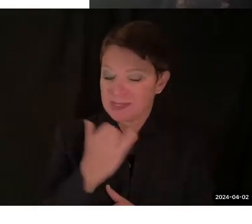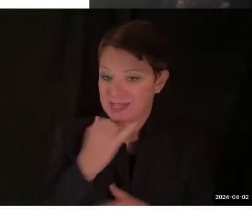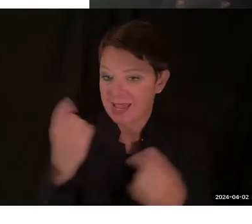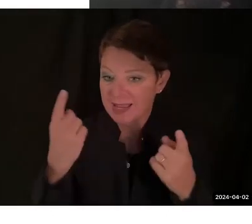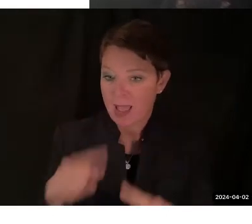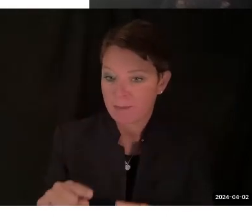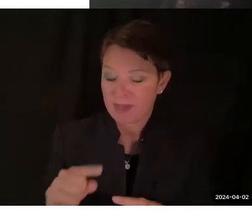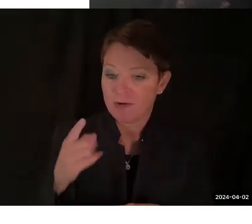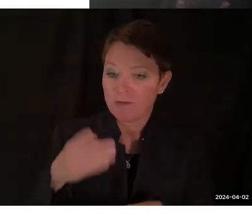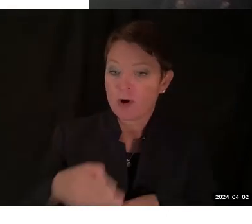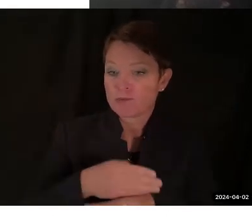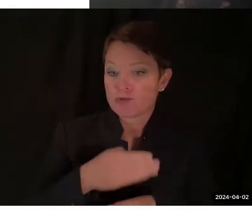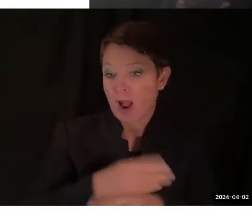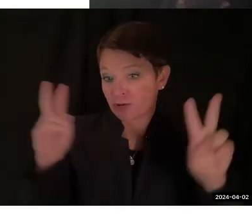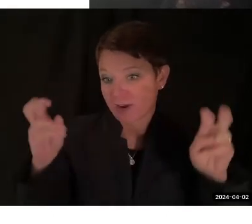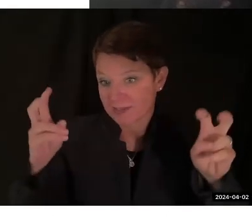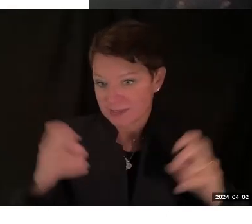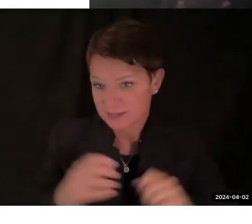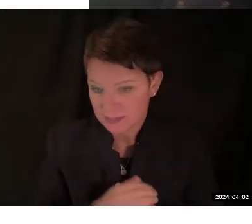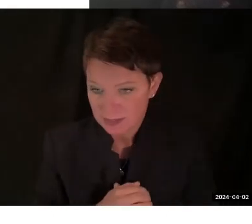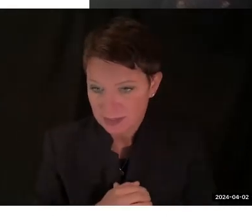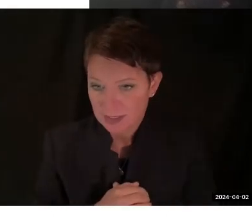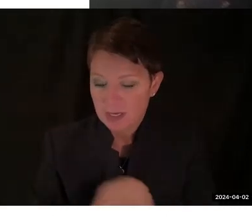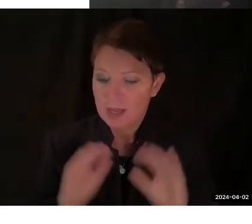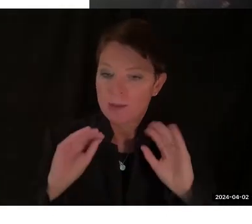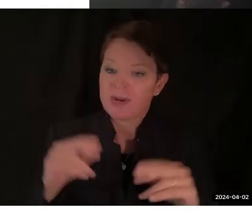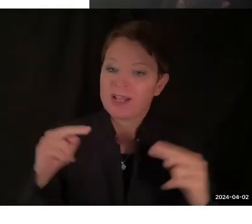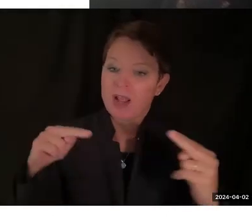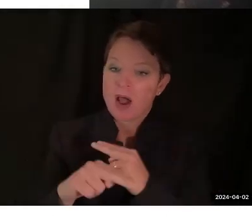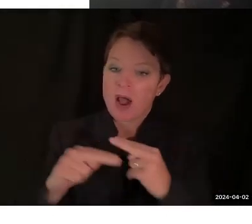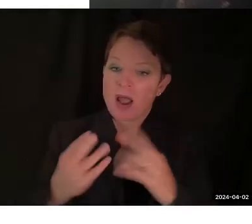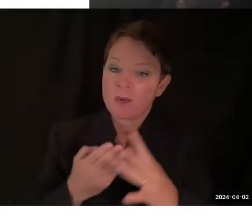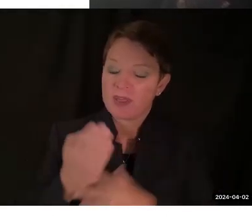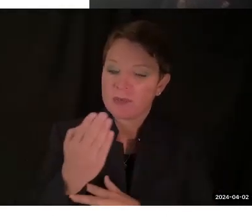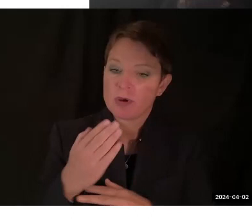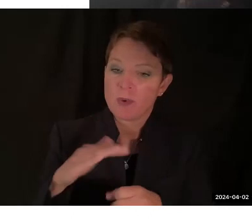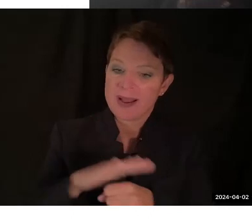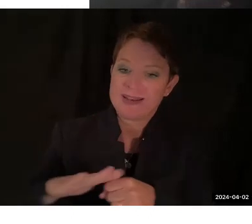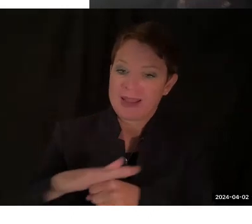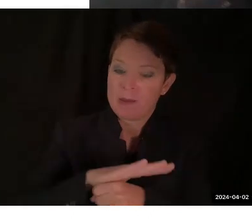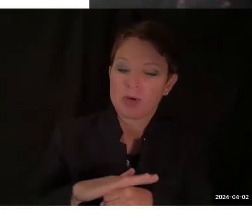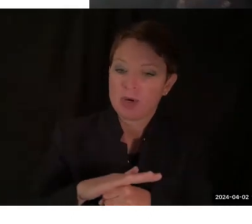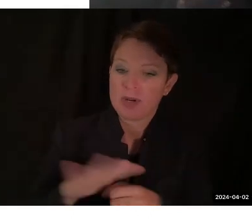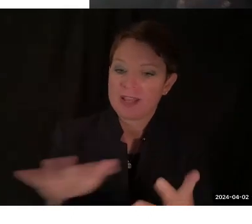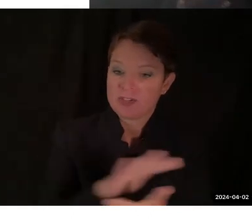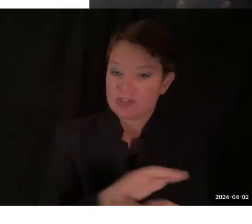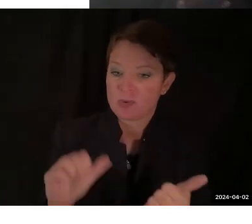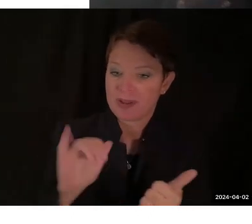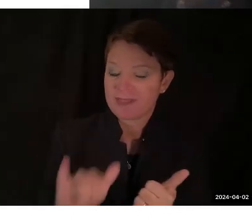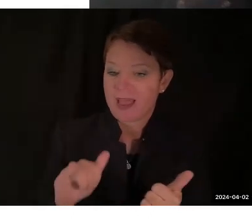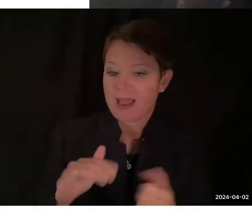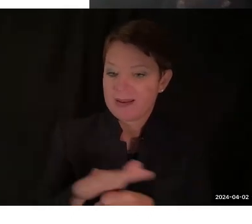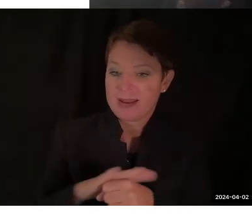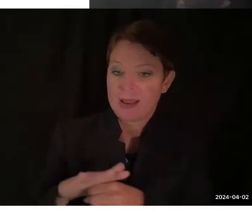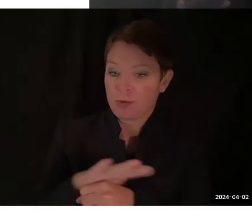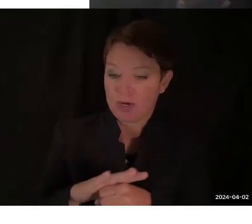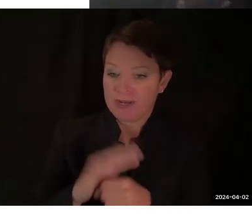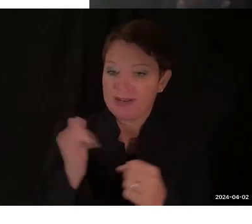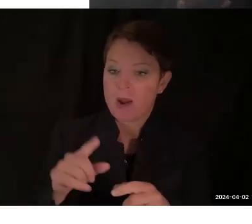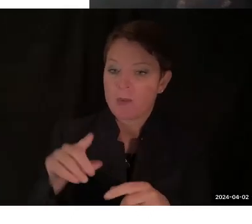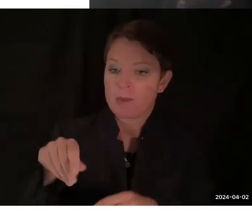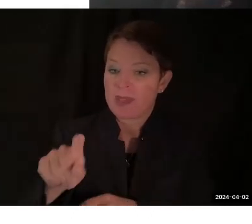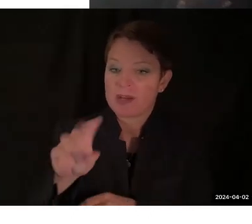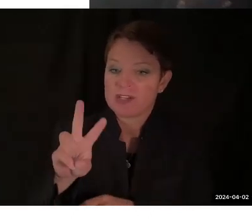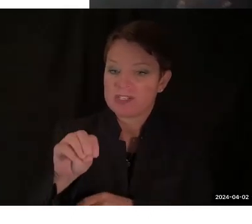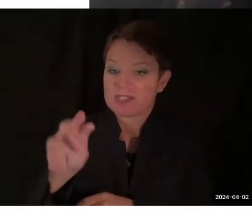the name of progress, which was putting a highway through a neighborhood and ripping that neighborhood apart. And now we are paying